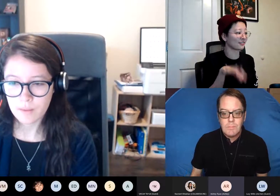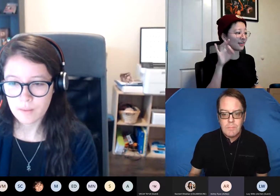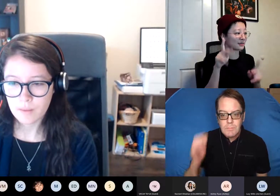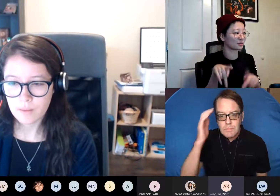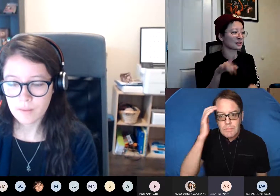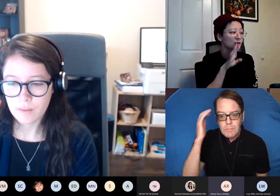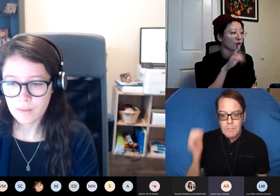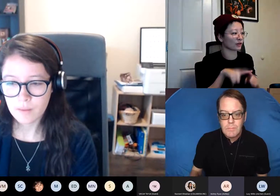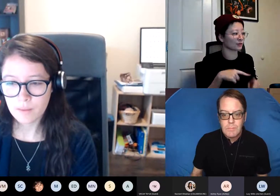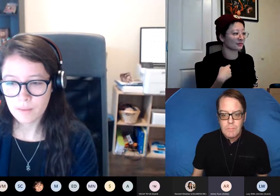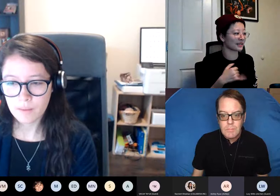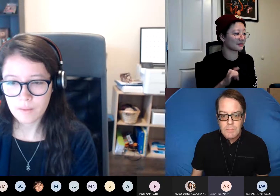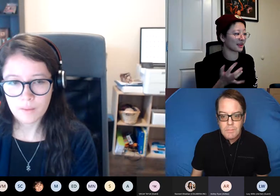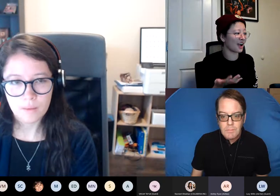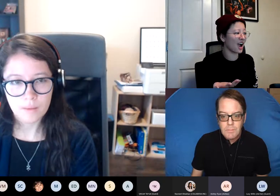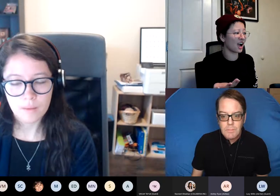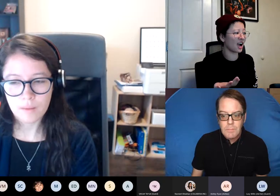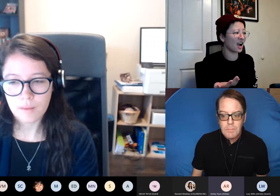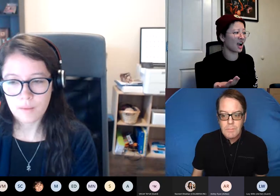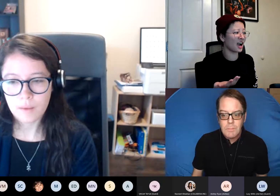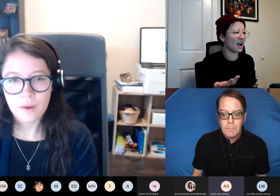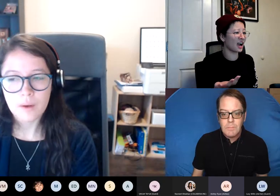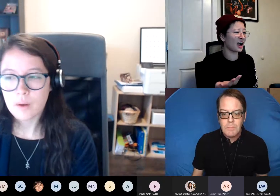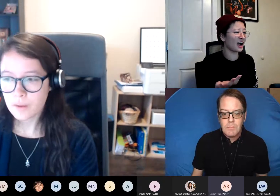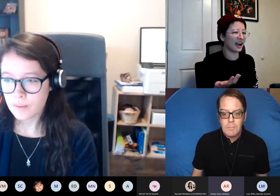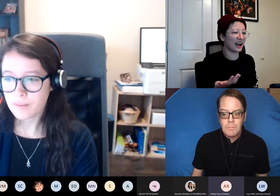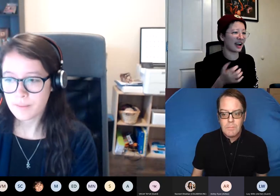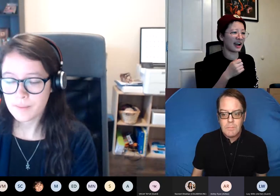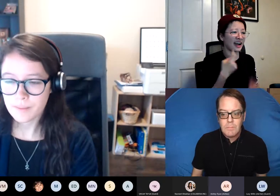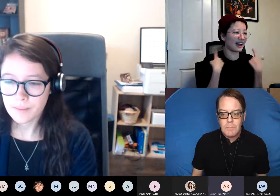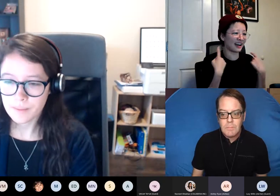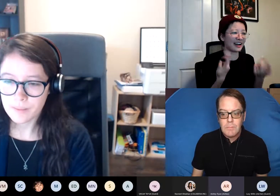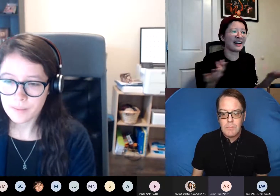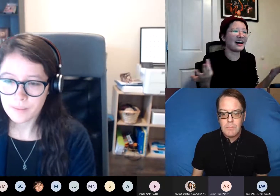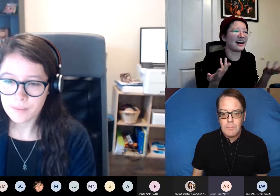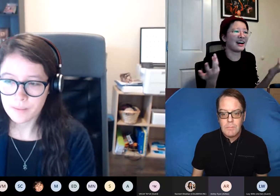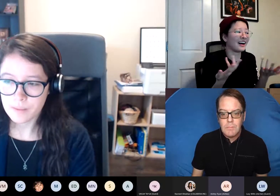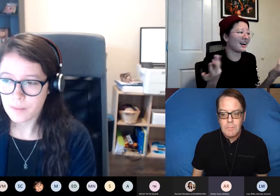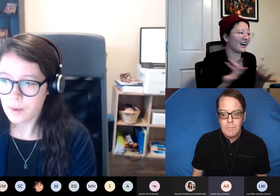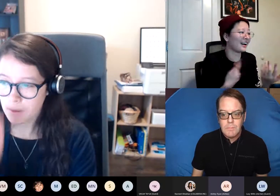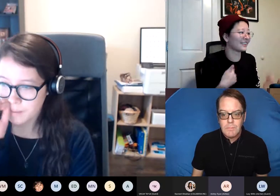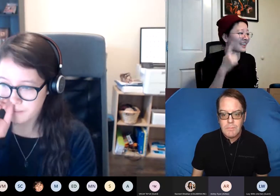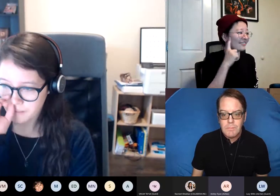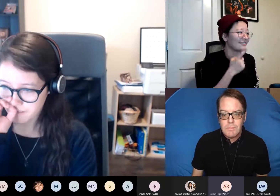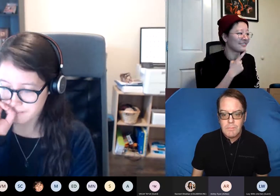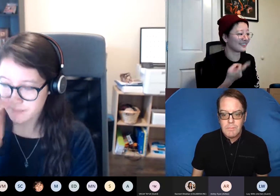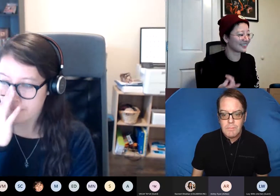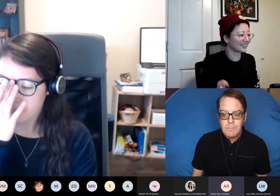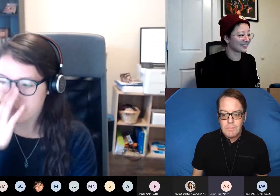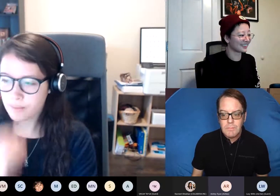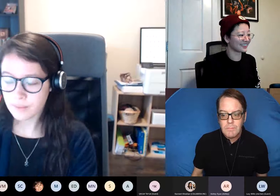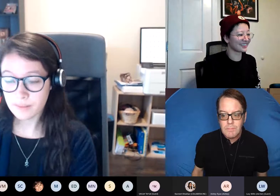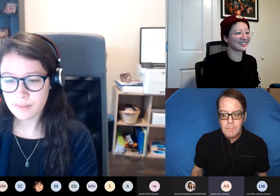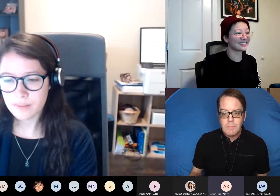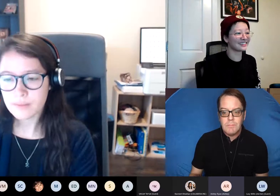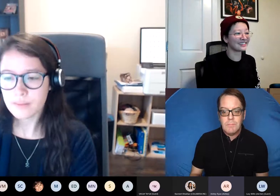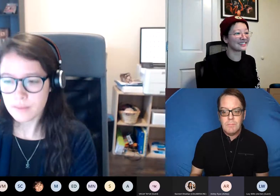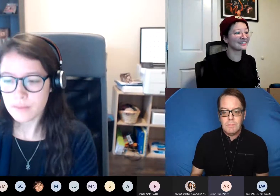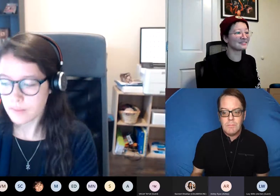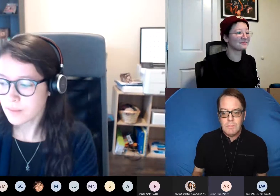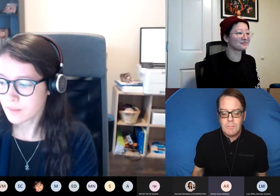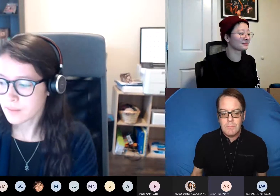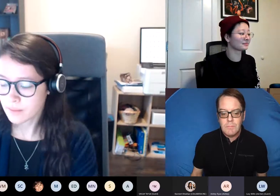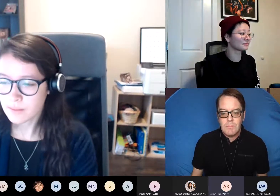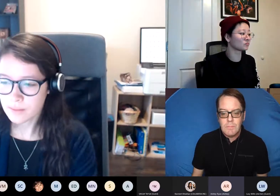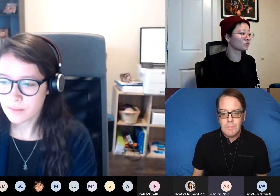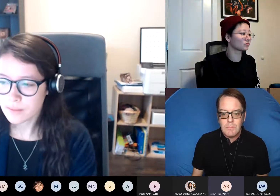Again, if you would like to interact with us, find a way to let us know. If you feel like, how do I